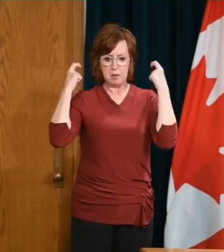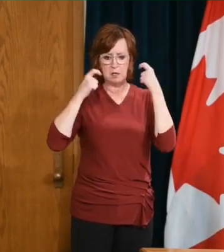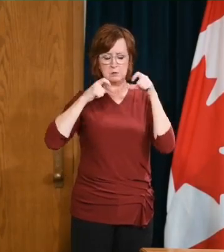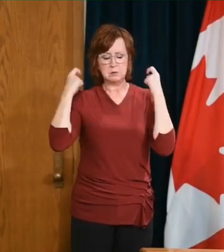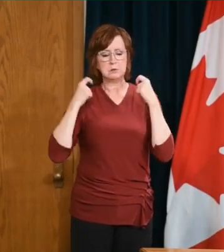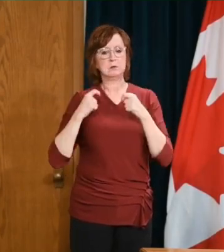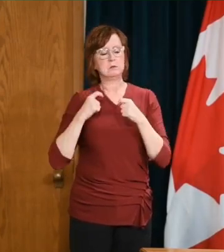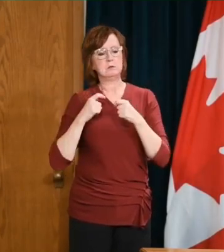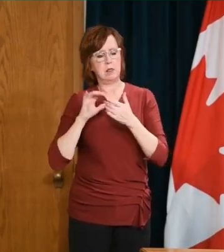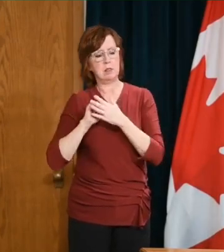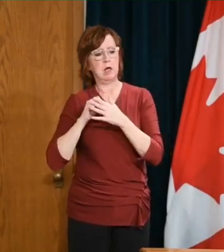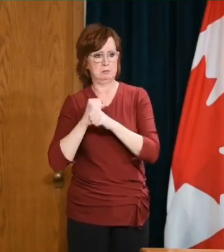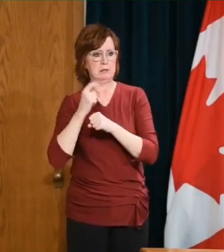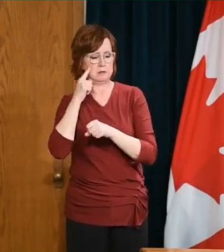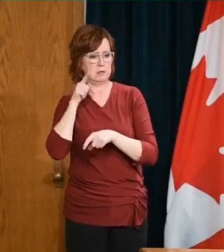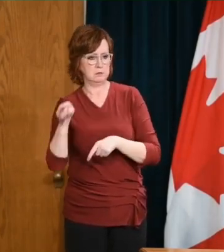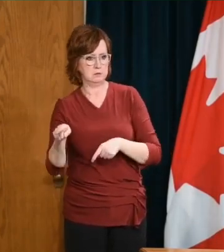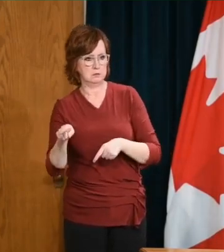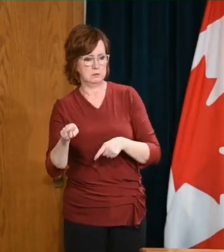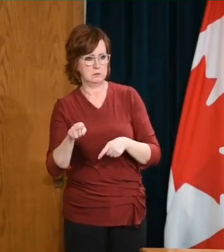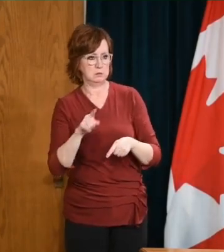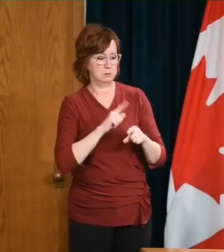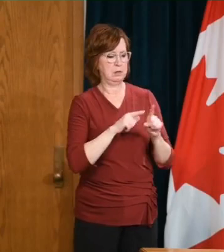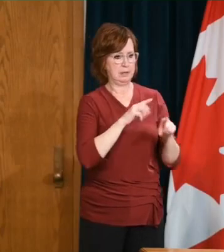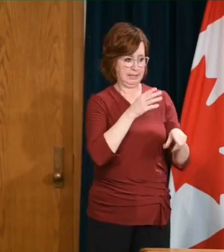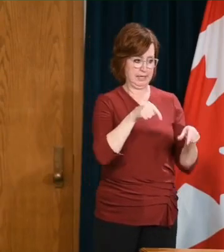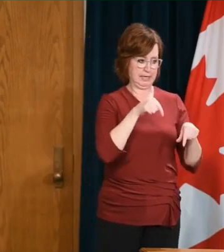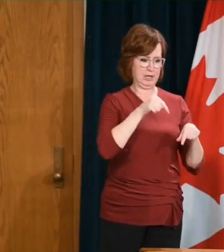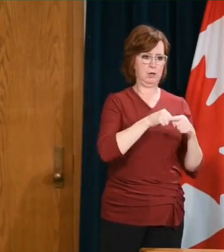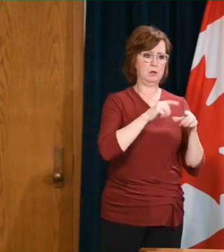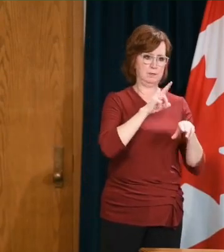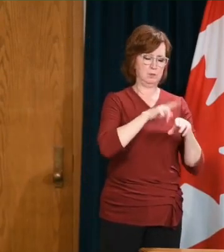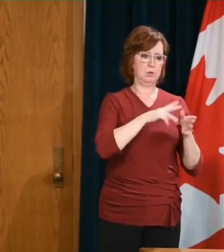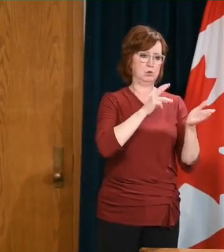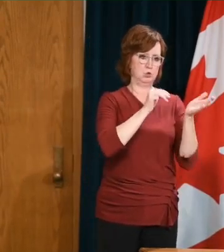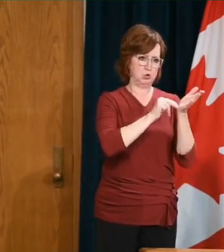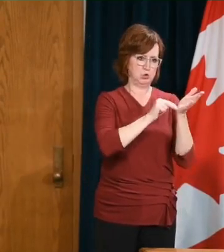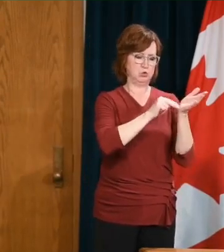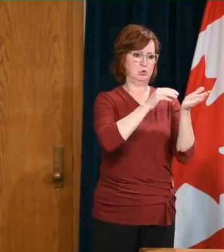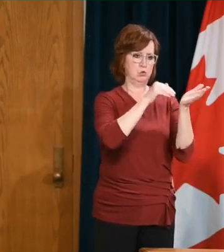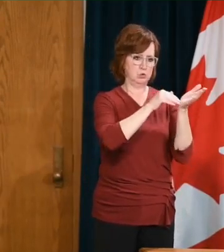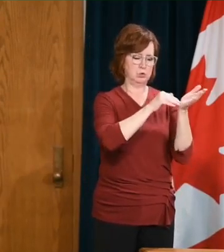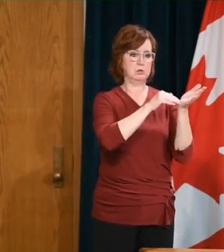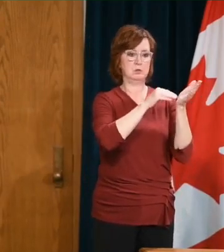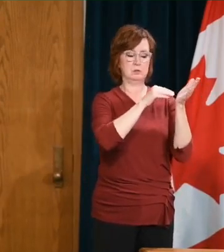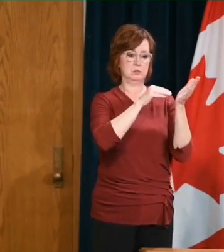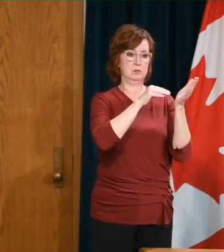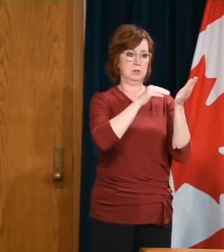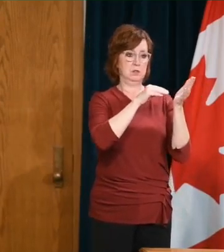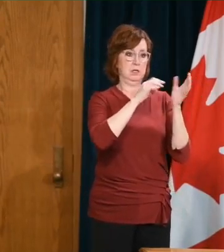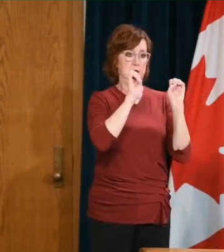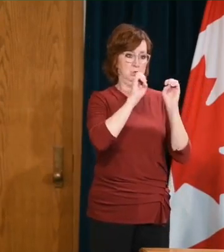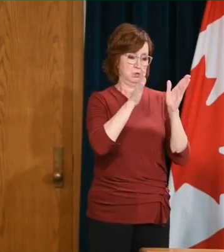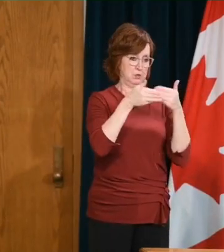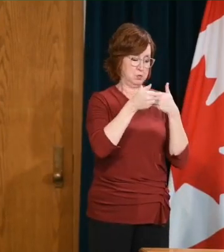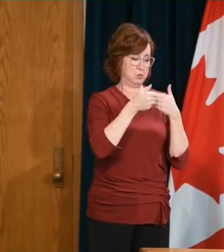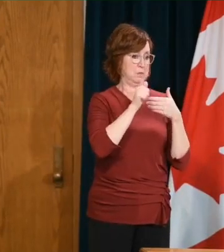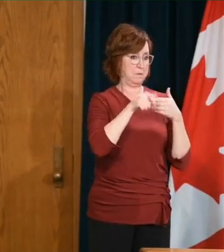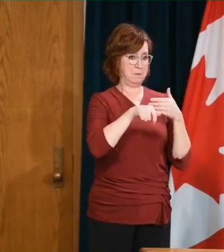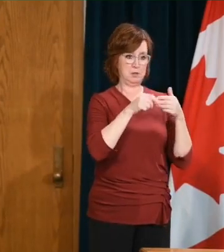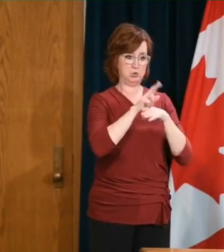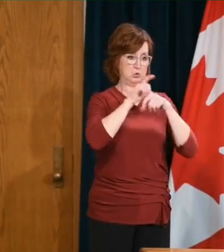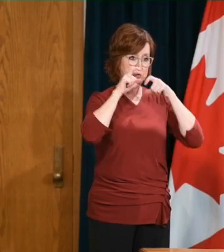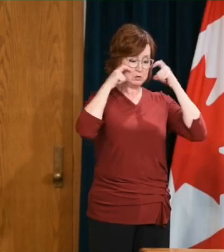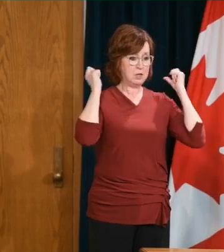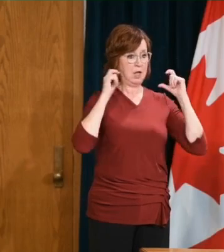protect themselves when looking after patients, but also now more and more in ER and other settings to wear a mask, because as